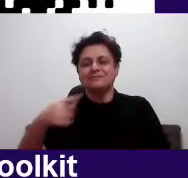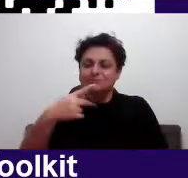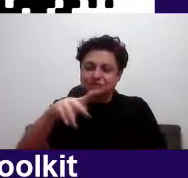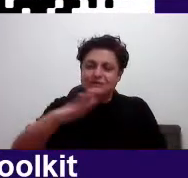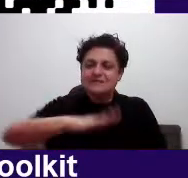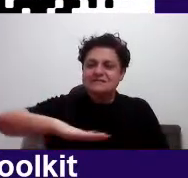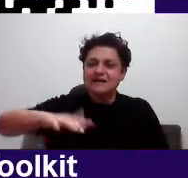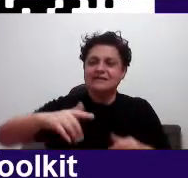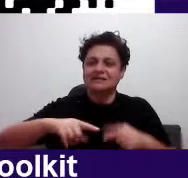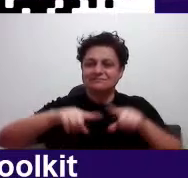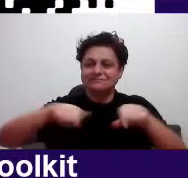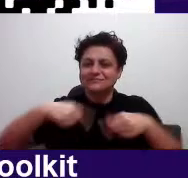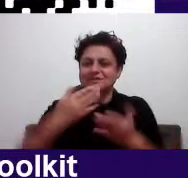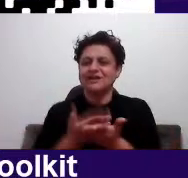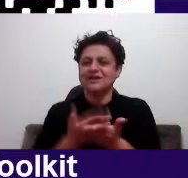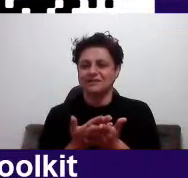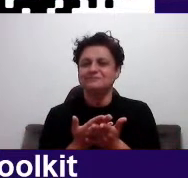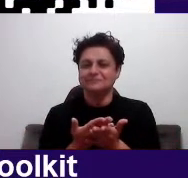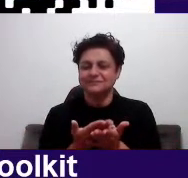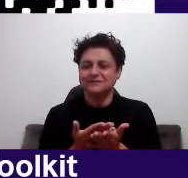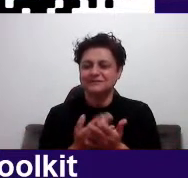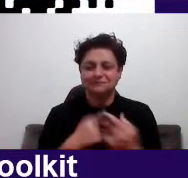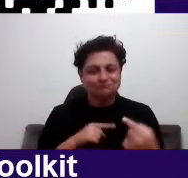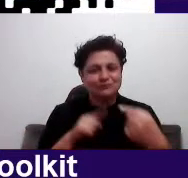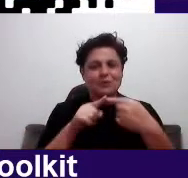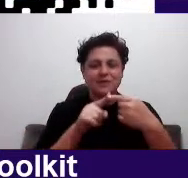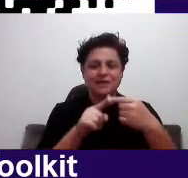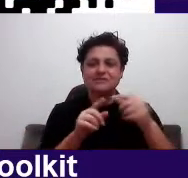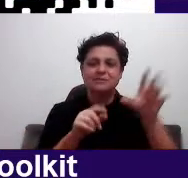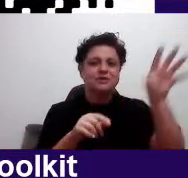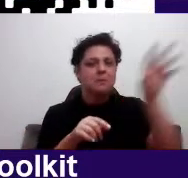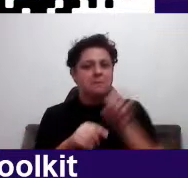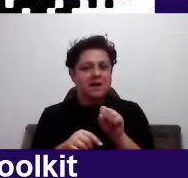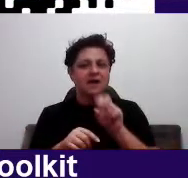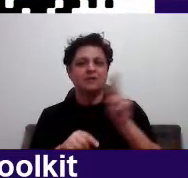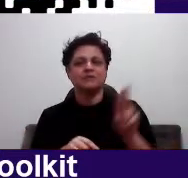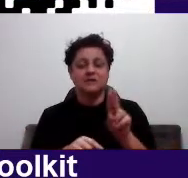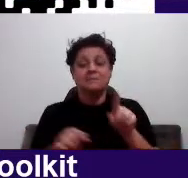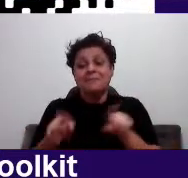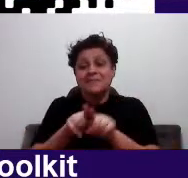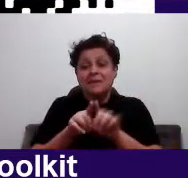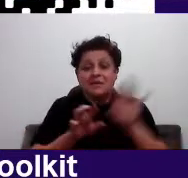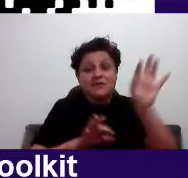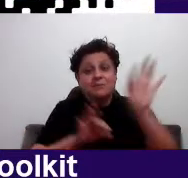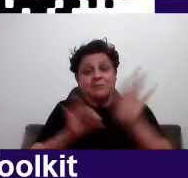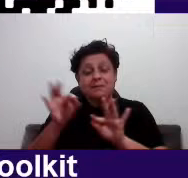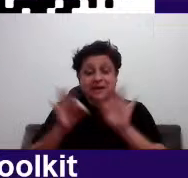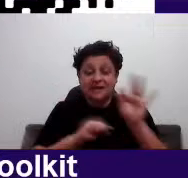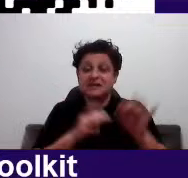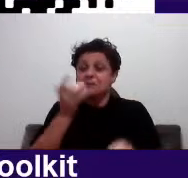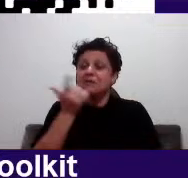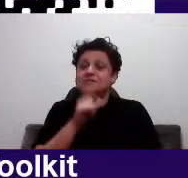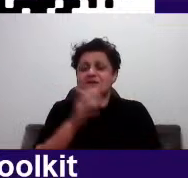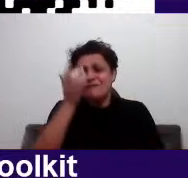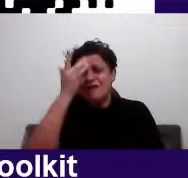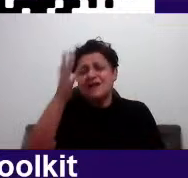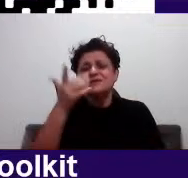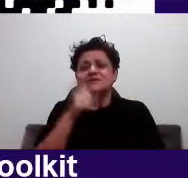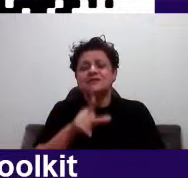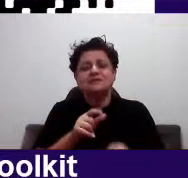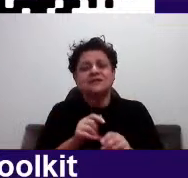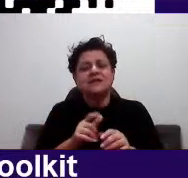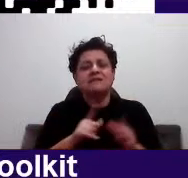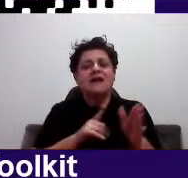It's also designed to be self-access, so you can work through the modules on your own, but there are